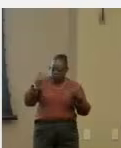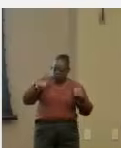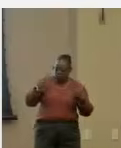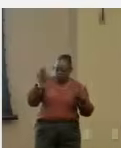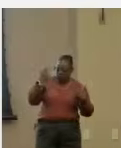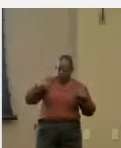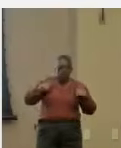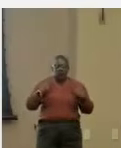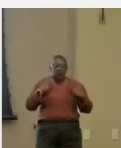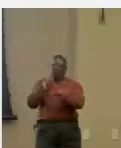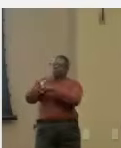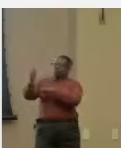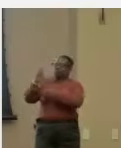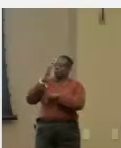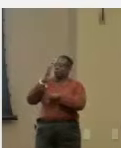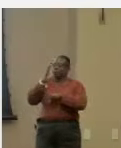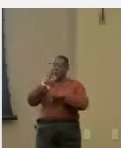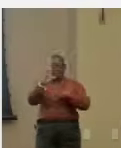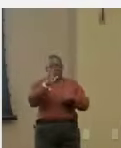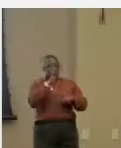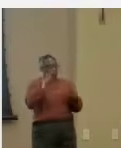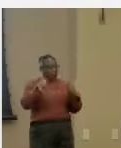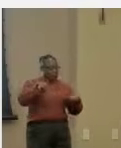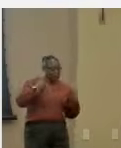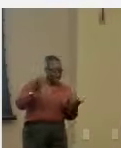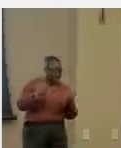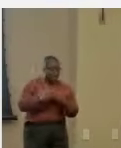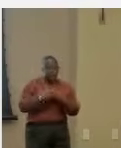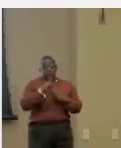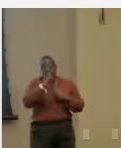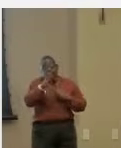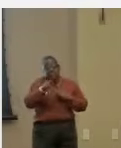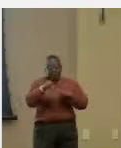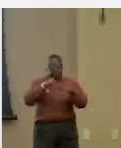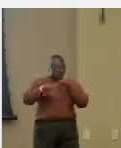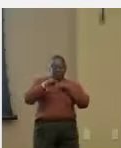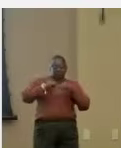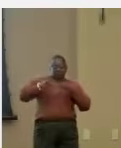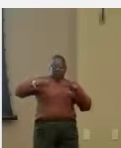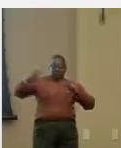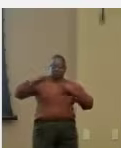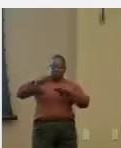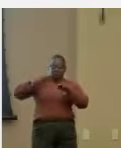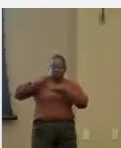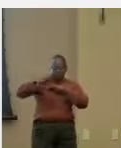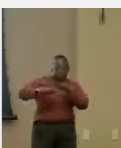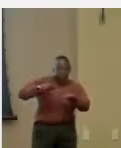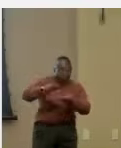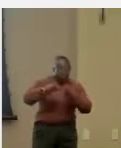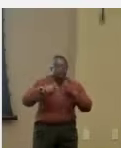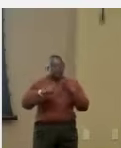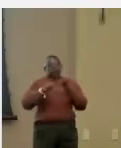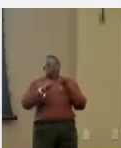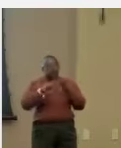always just say, blame your mama. Mine's watching. But it's really genetics. That and diet